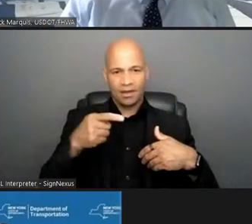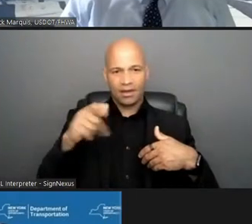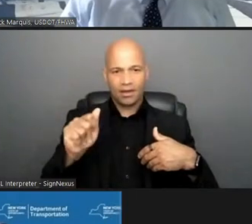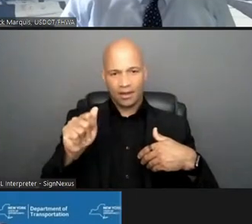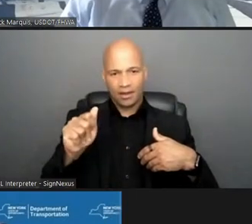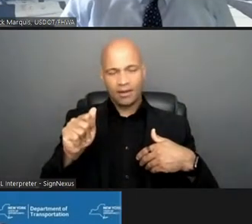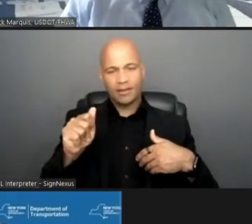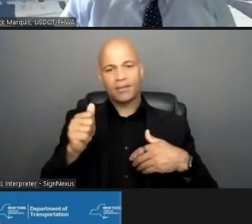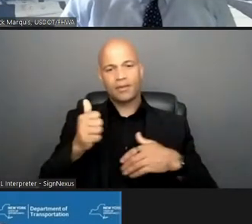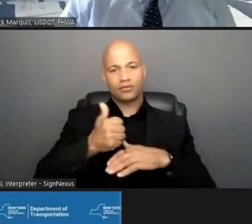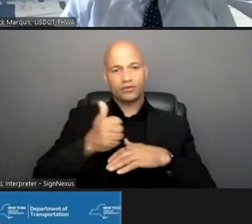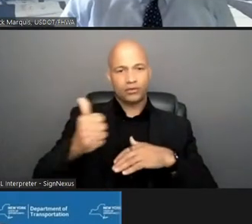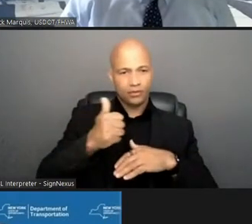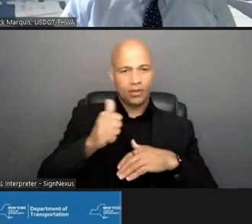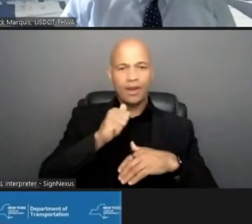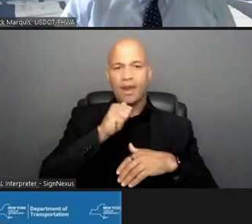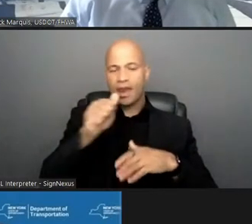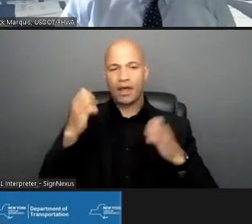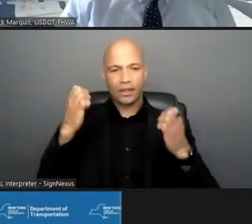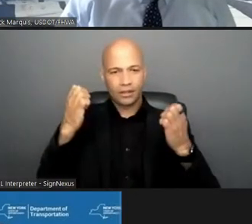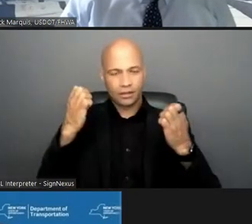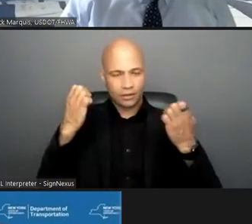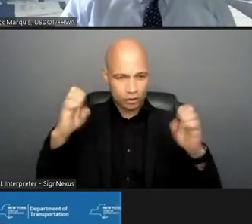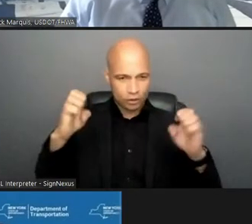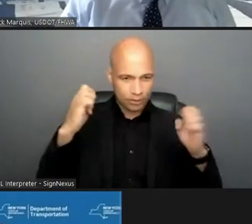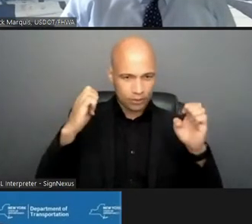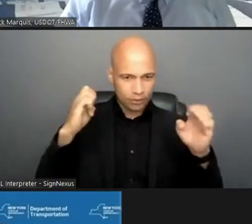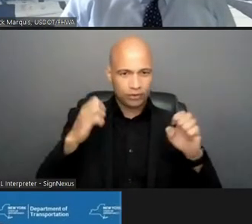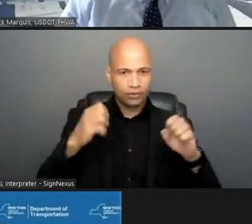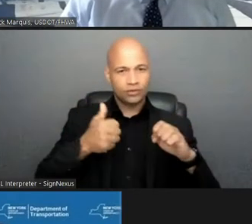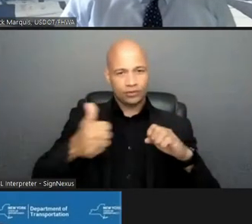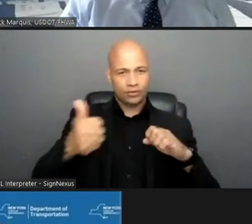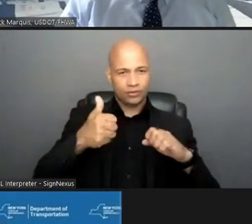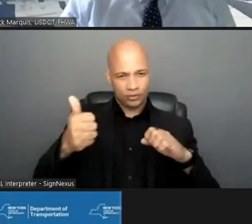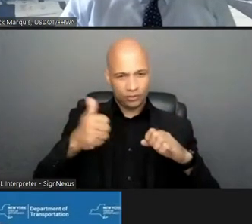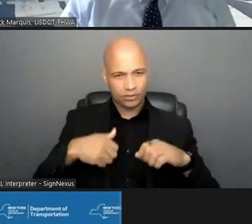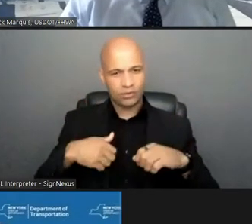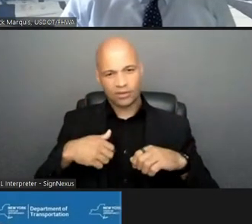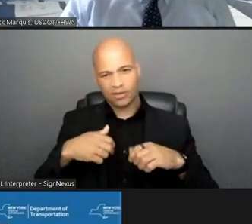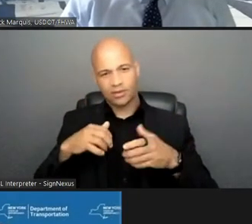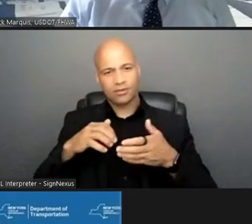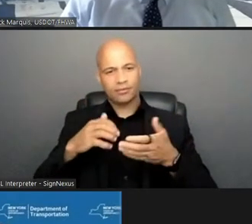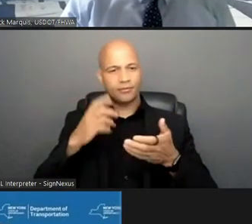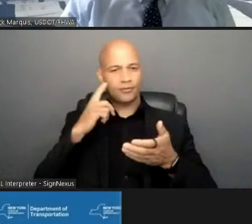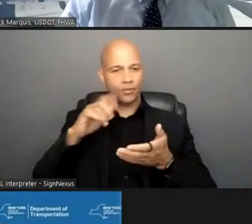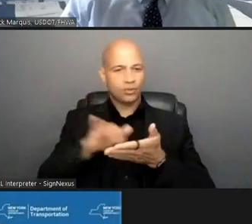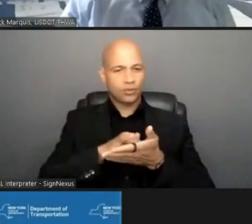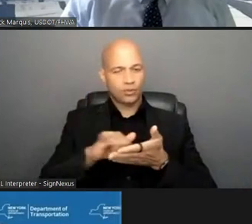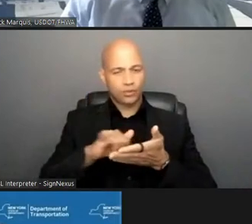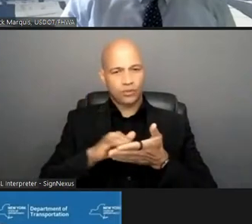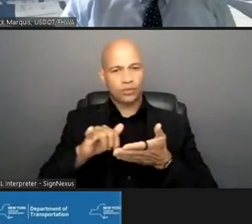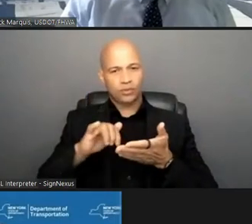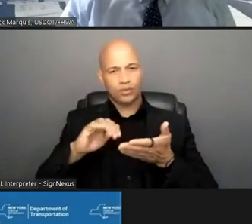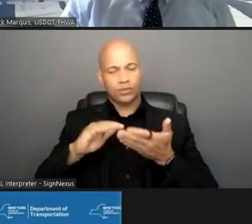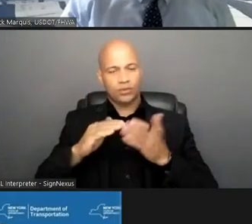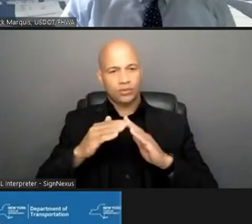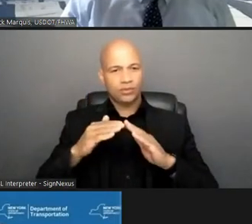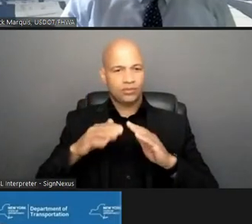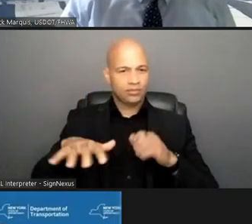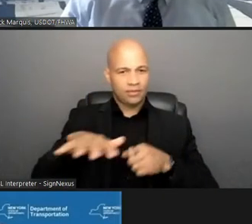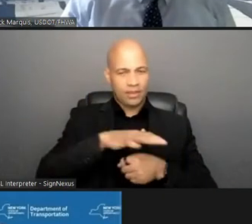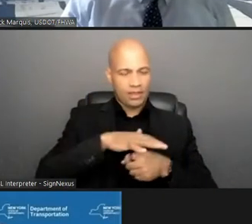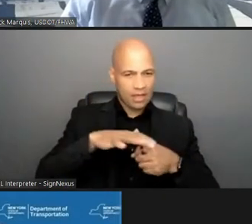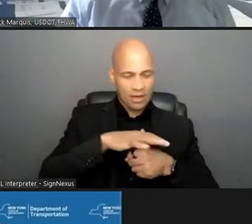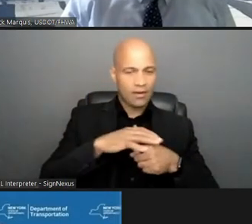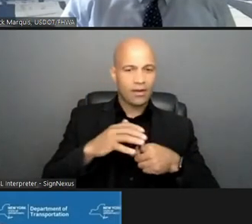non-emergency medical transportation company uh serving the New York City metro area uh we've been in business for 10 years our